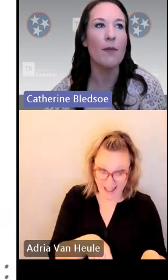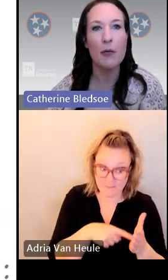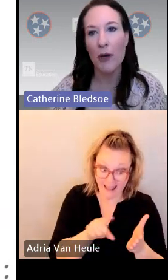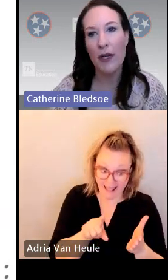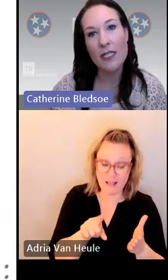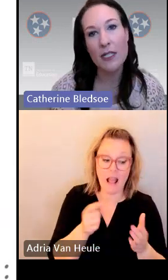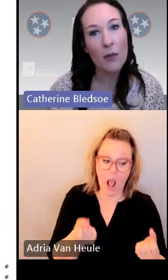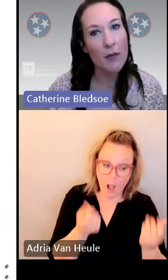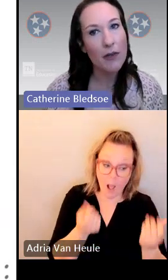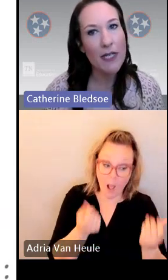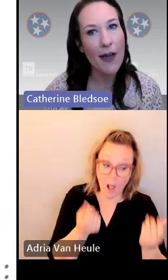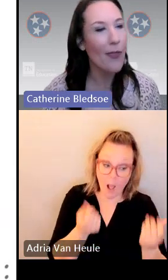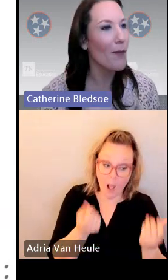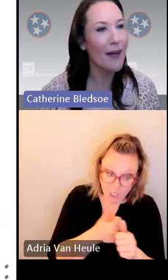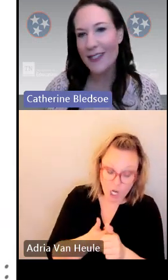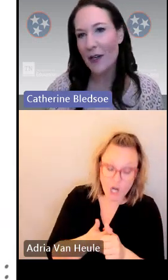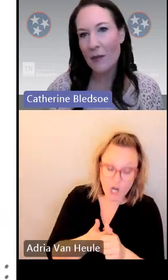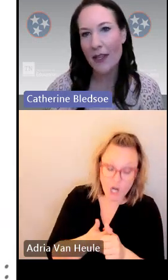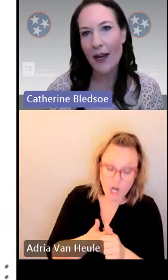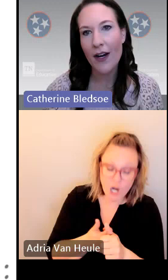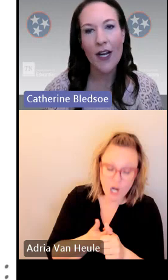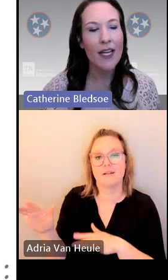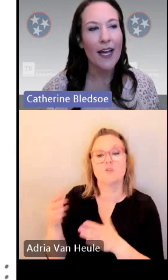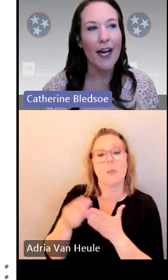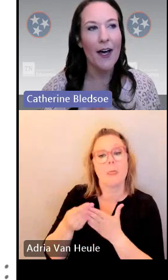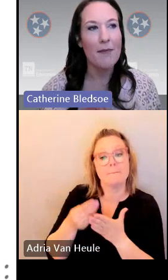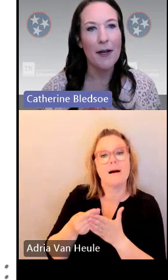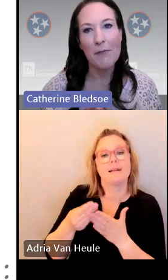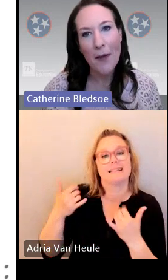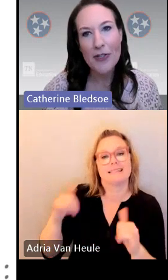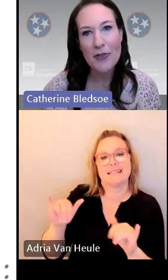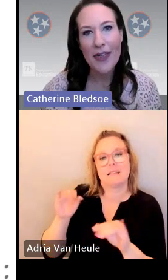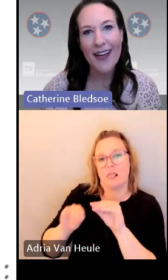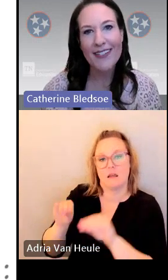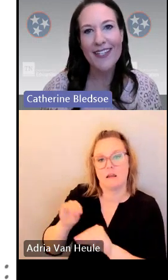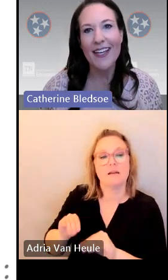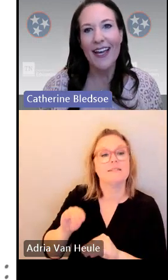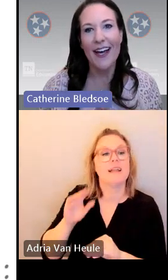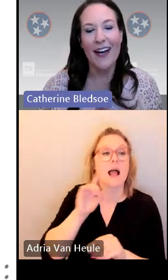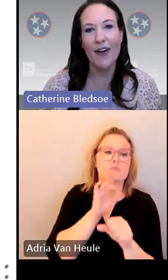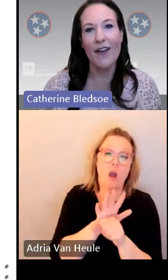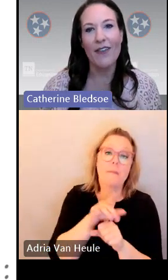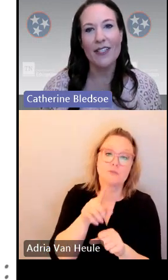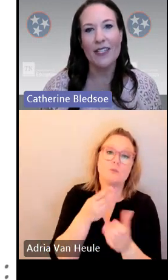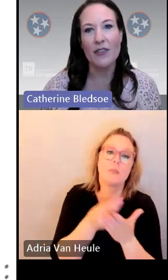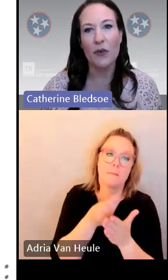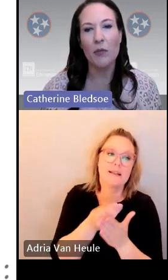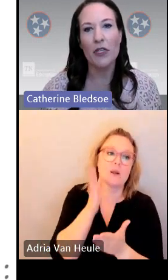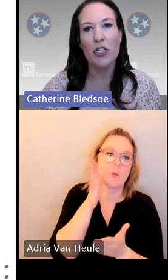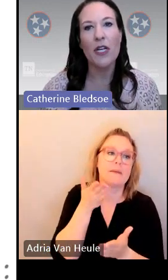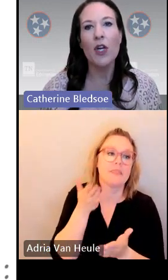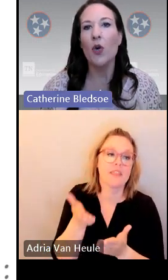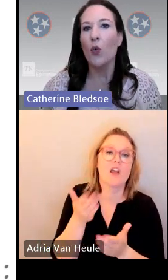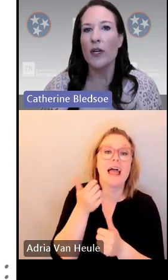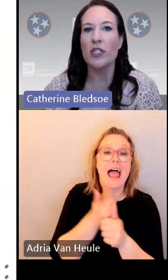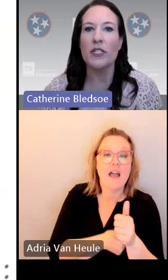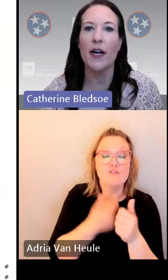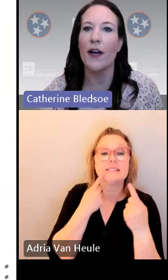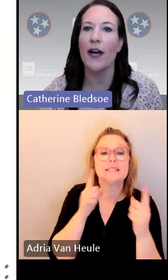But ePlan is still being built out. The money's going to be there. I can promise you that for every successful